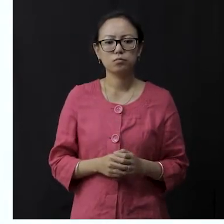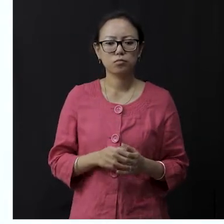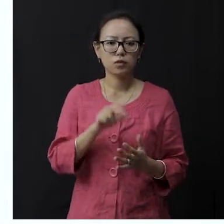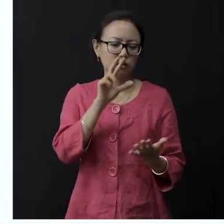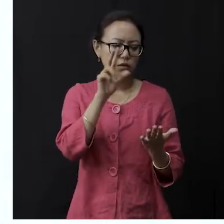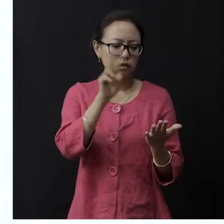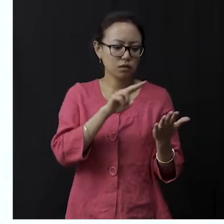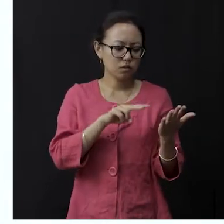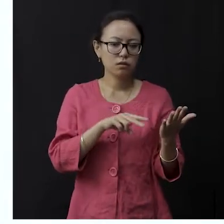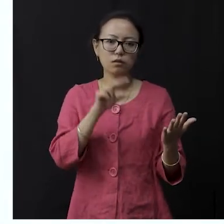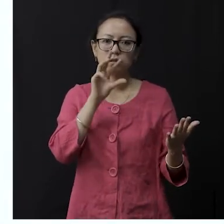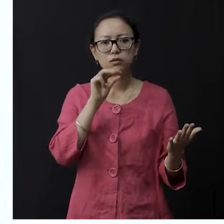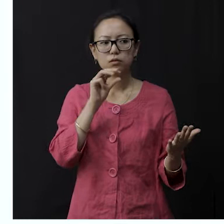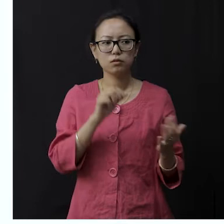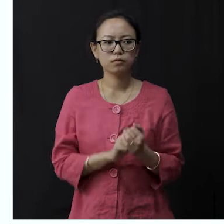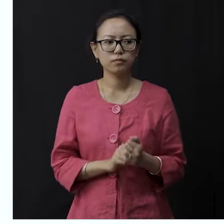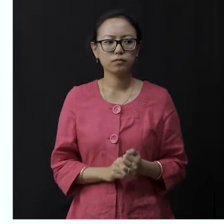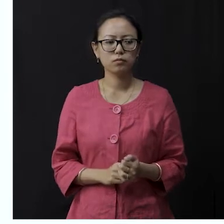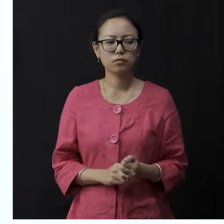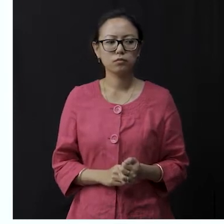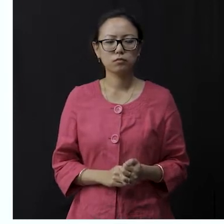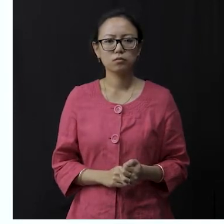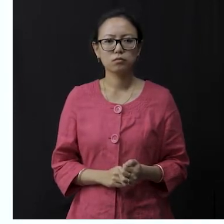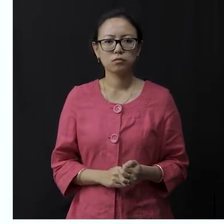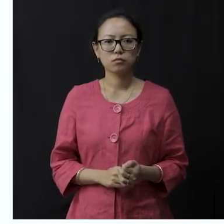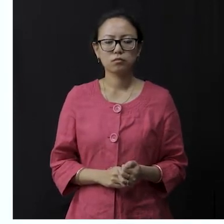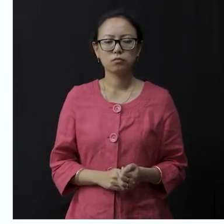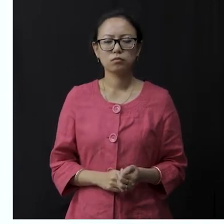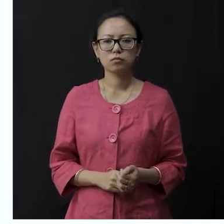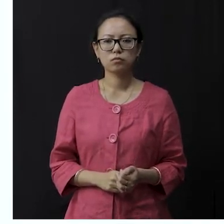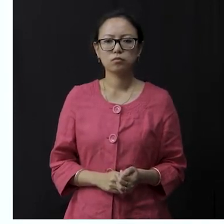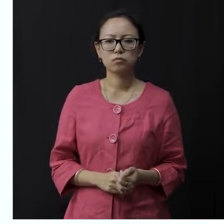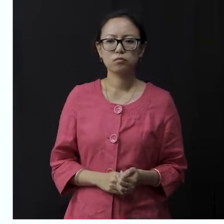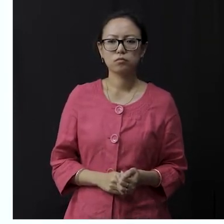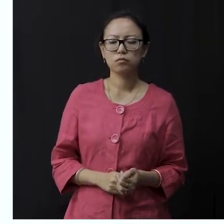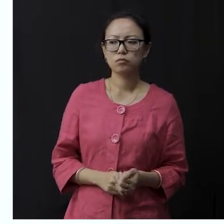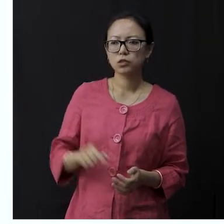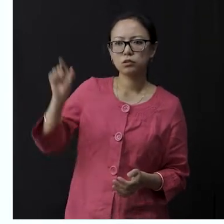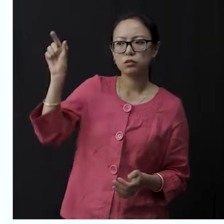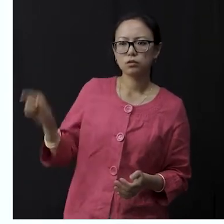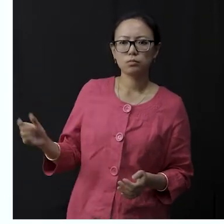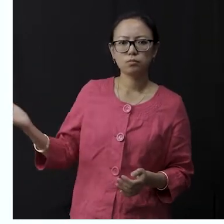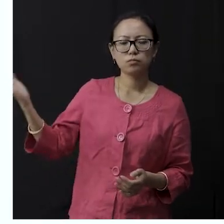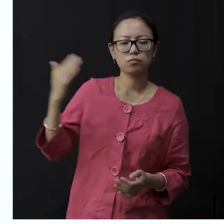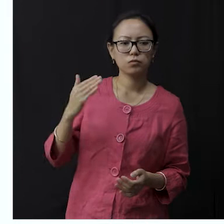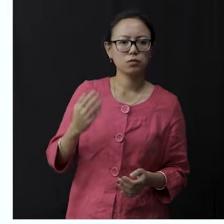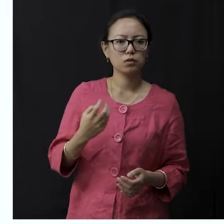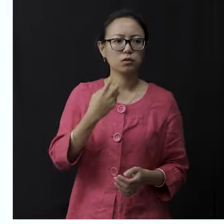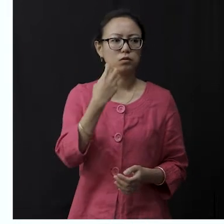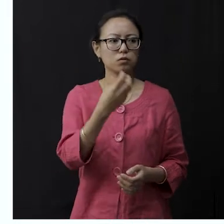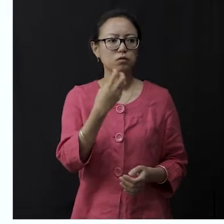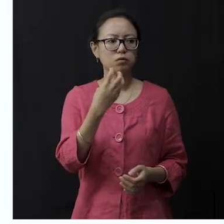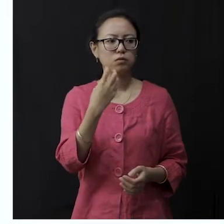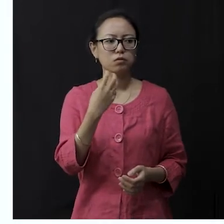from the first together? The first line, someone came knocking at